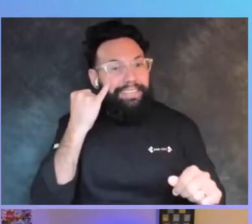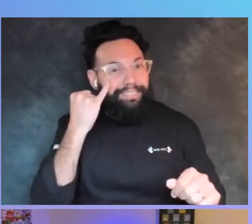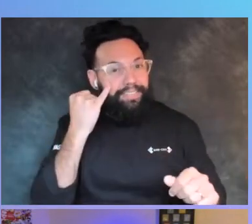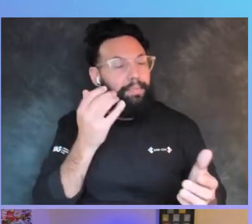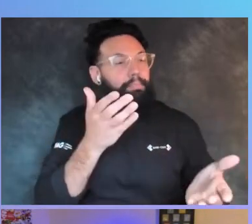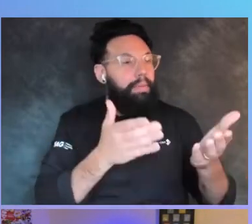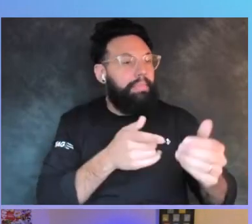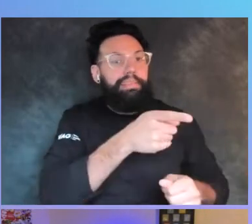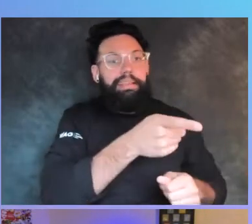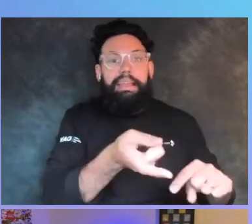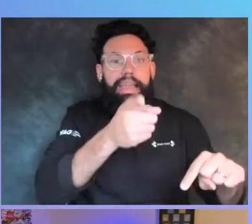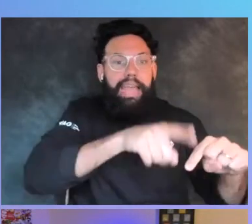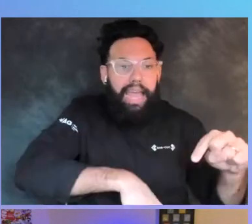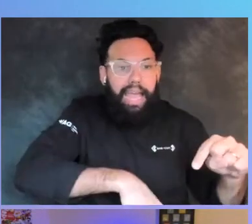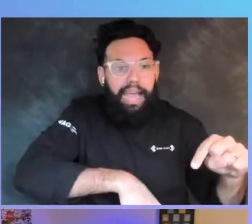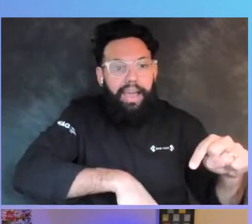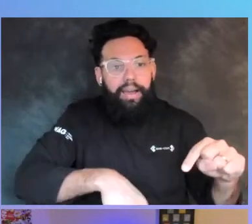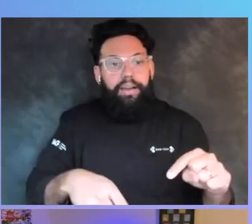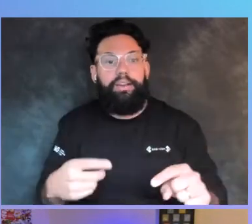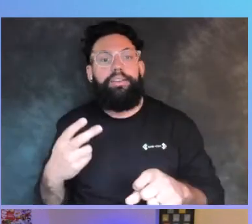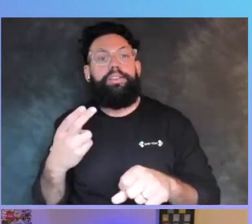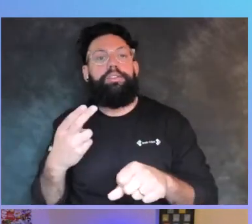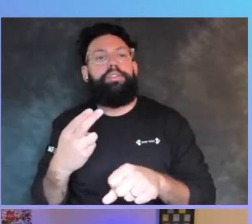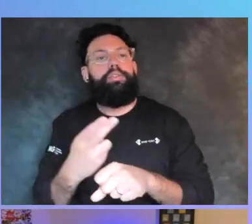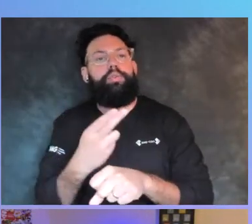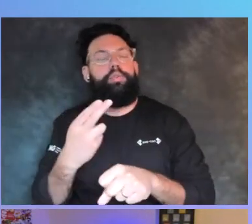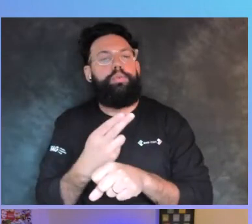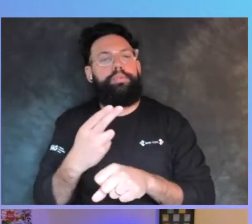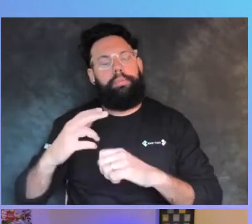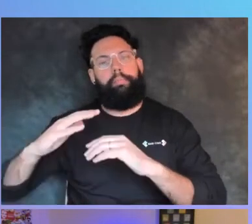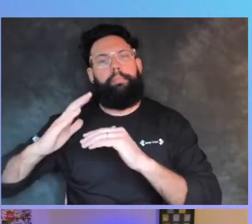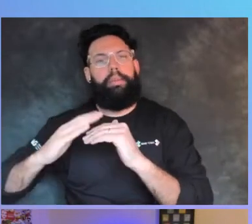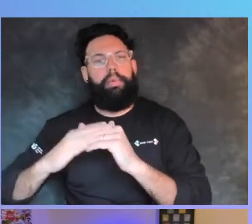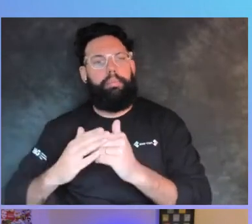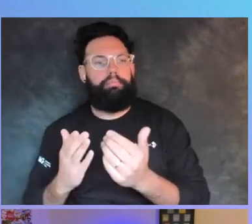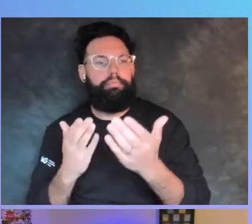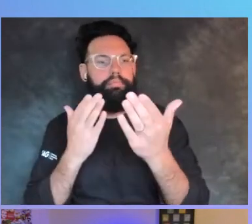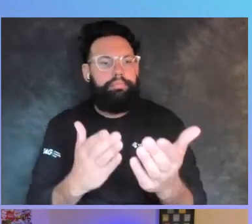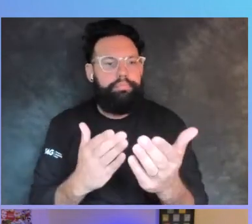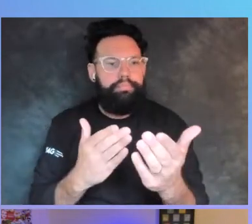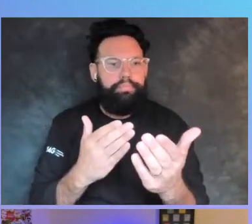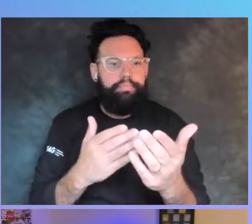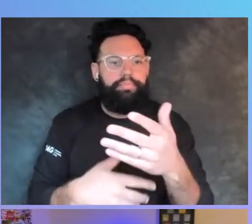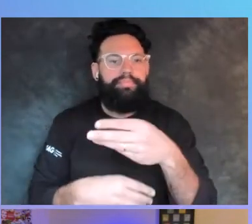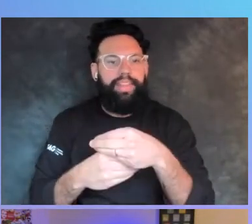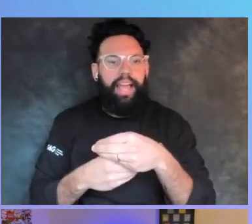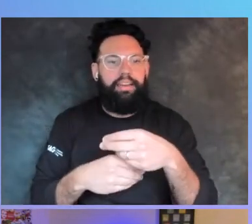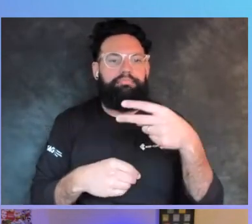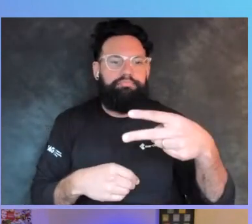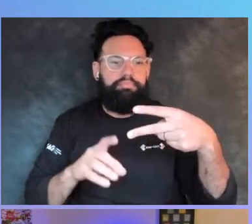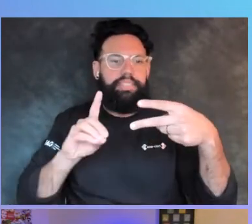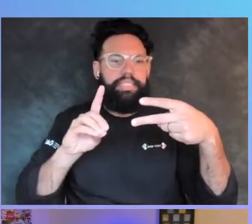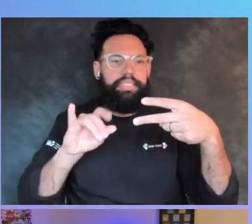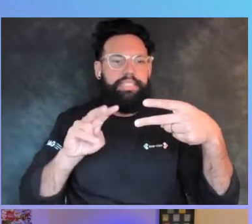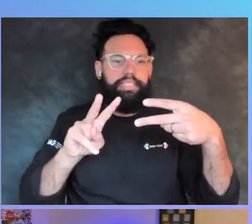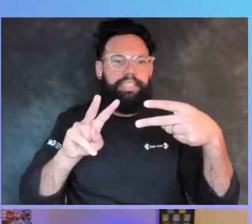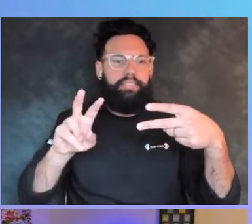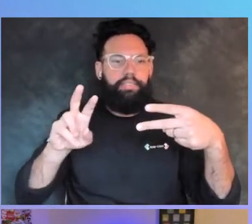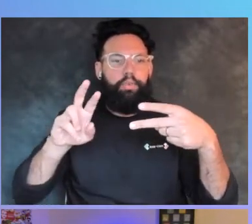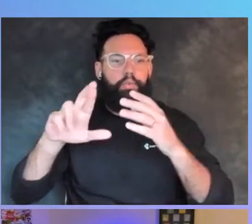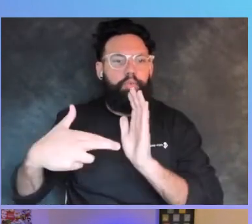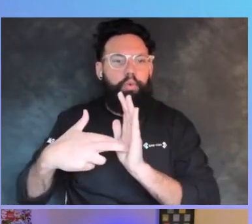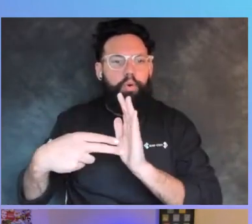adding a simple role equals heading will allow you to have an element that will be